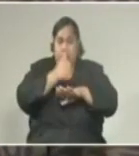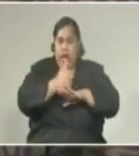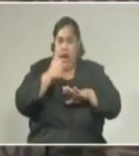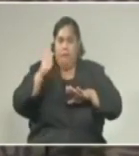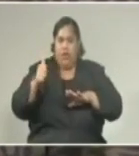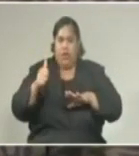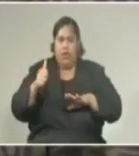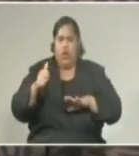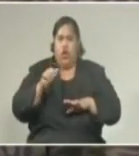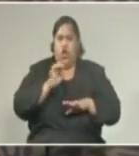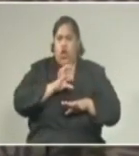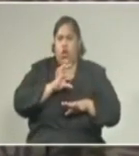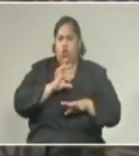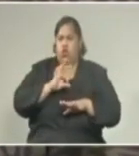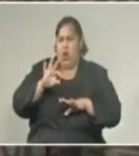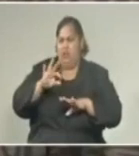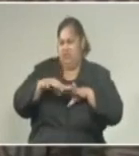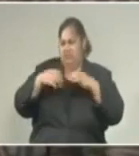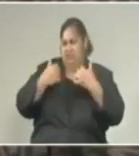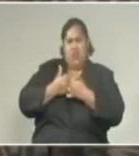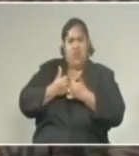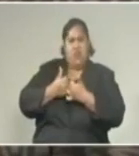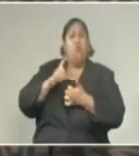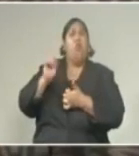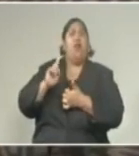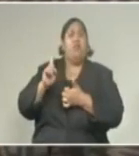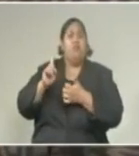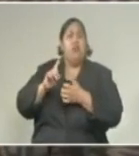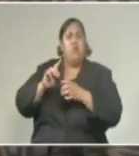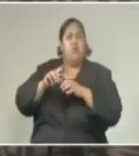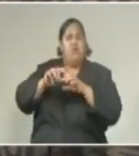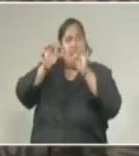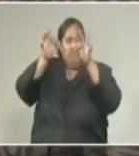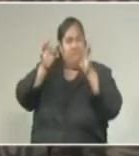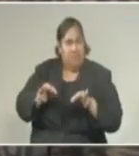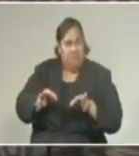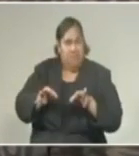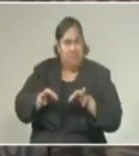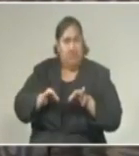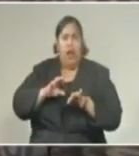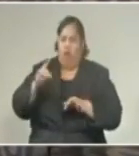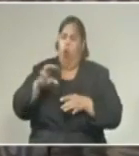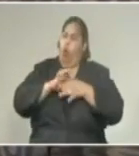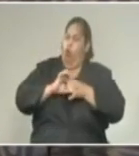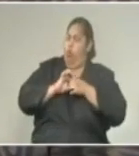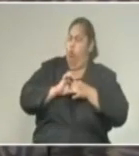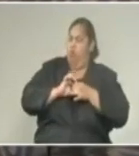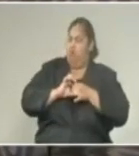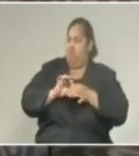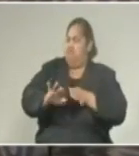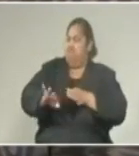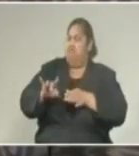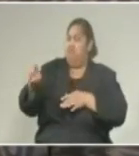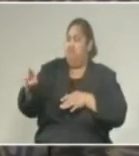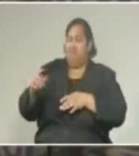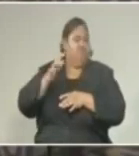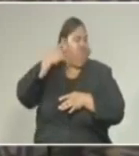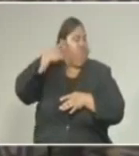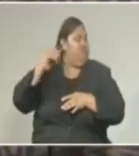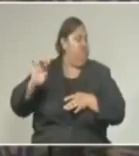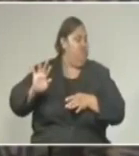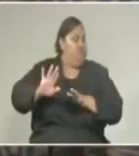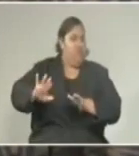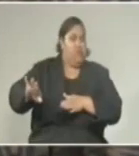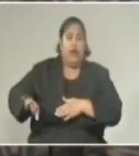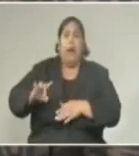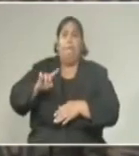the decision of the USP Council and tried to push its own agenda and to get its